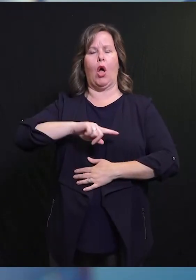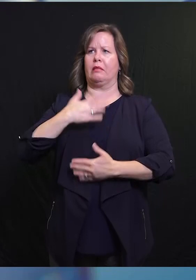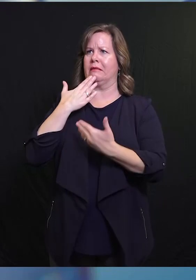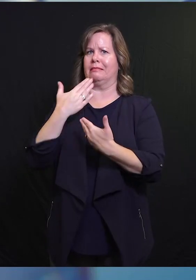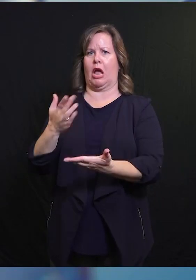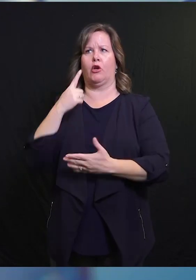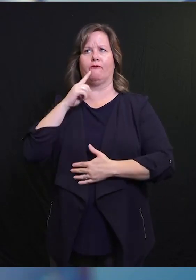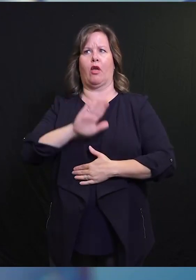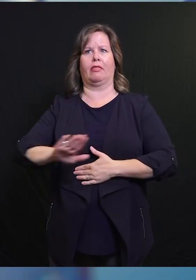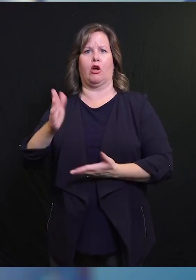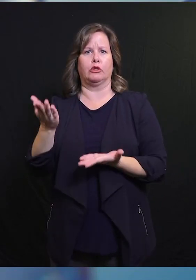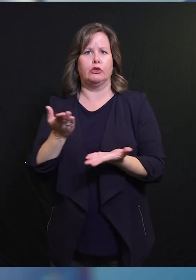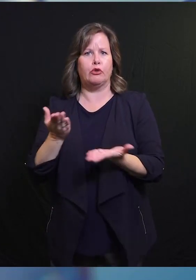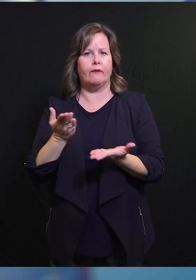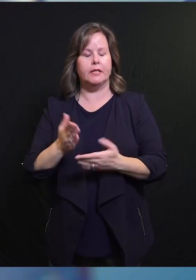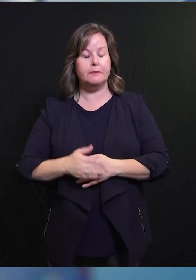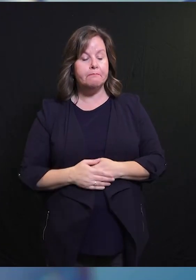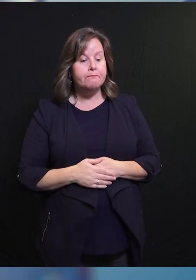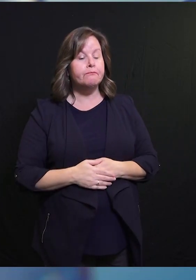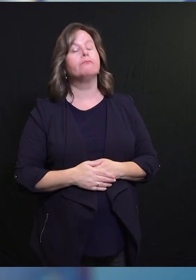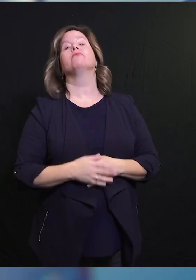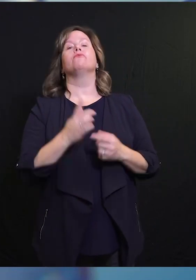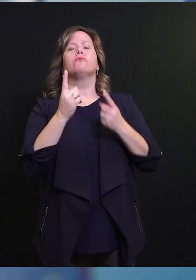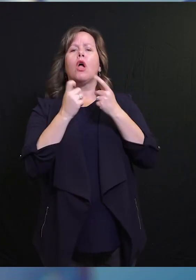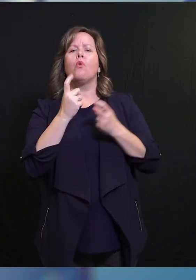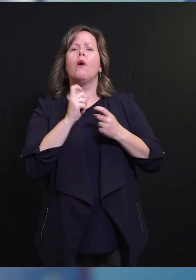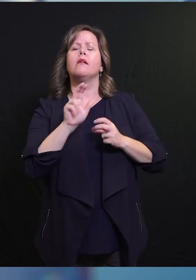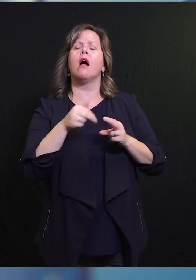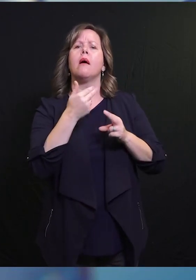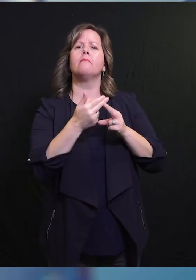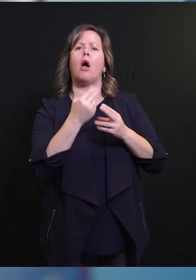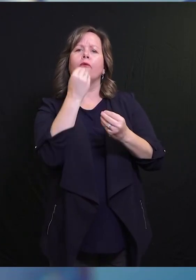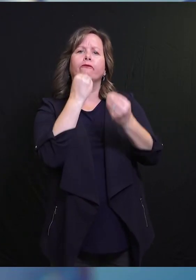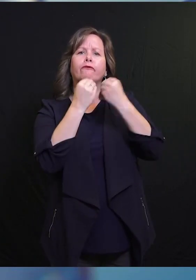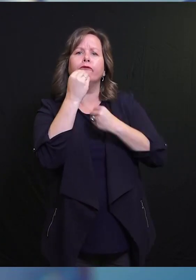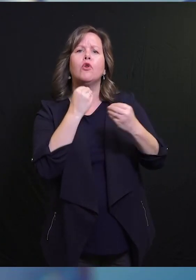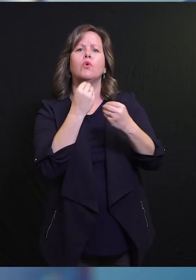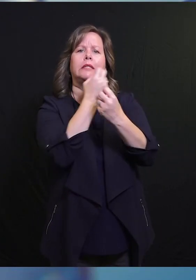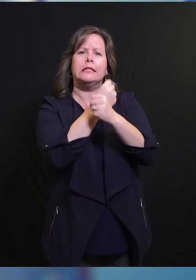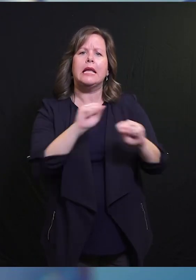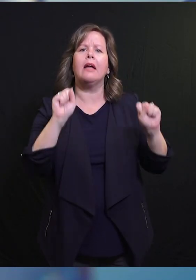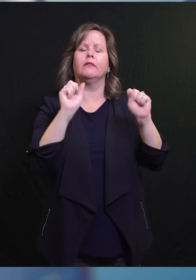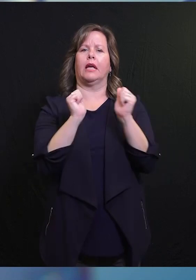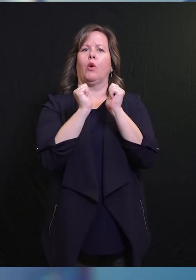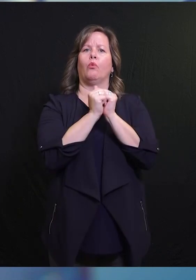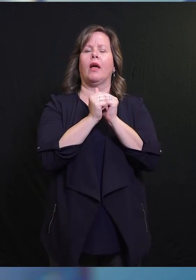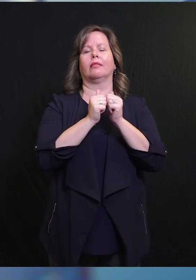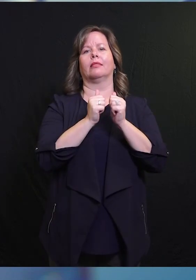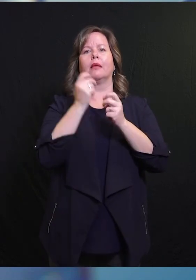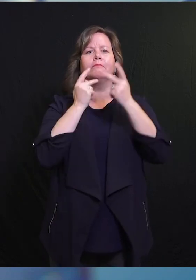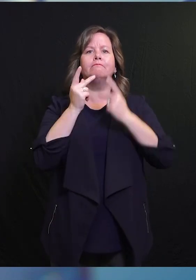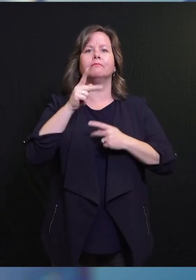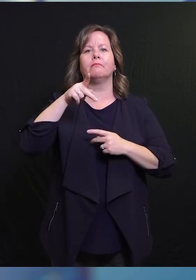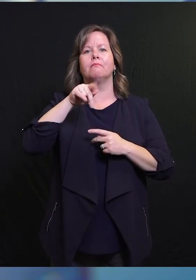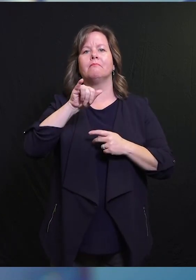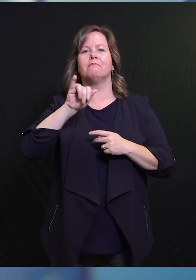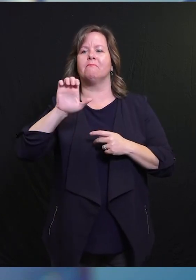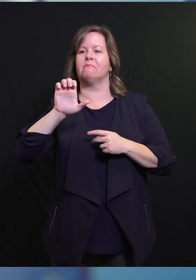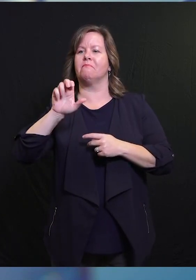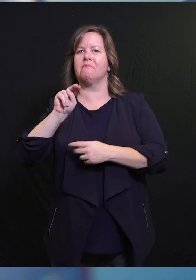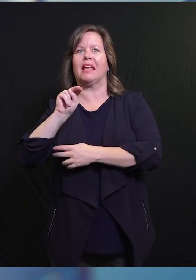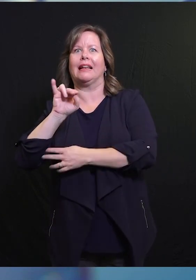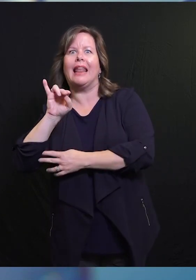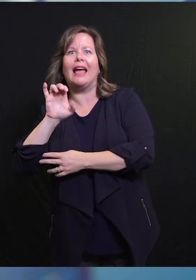lot of questions about food safety and about COVID-19 with picnics and grilling this weekend. And I want to encourage people to go